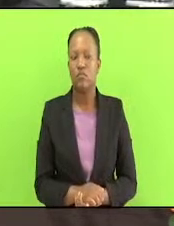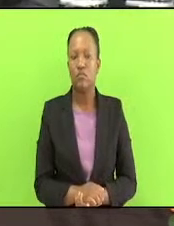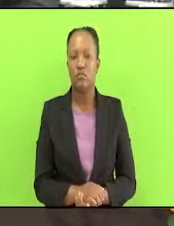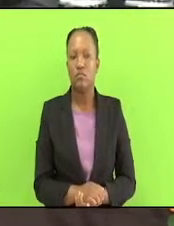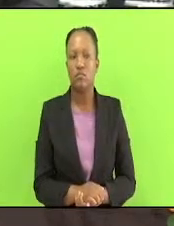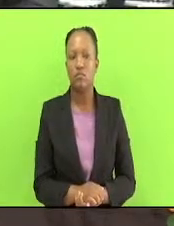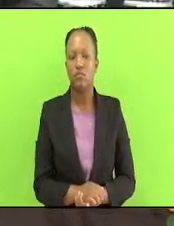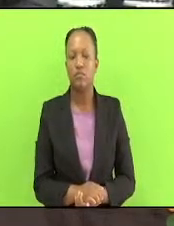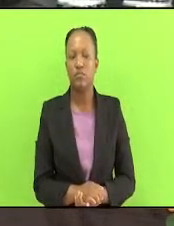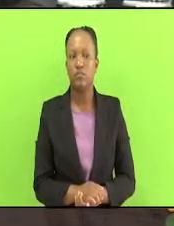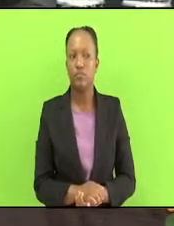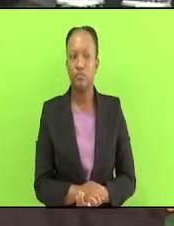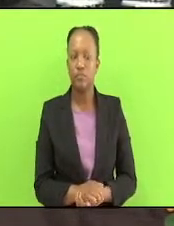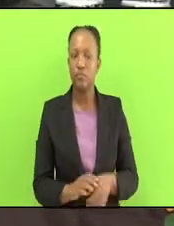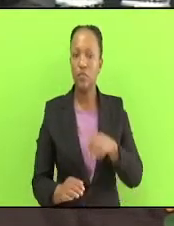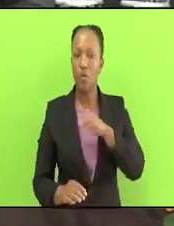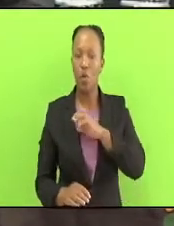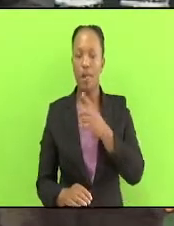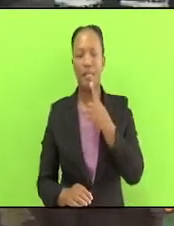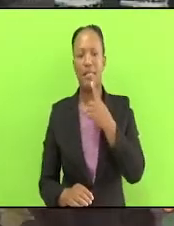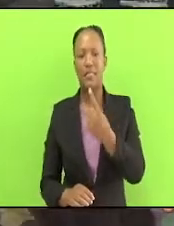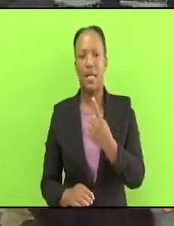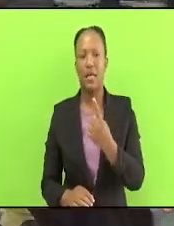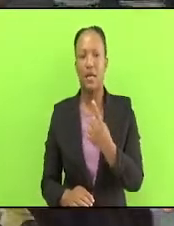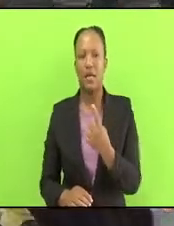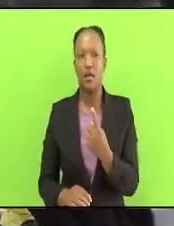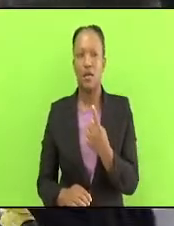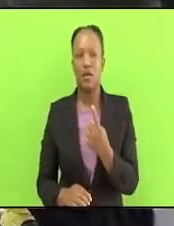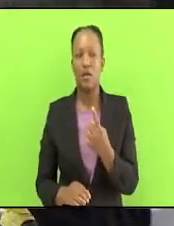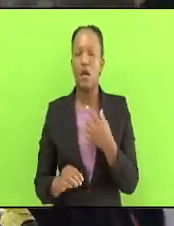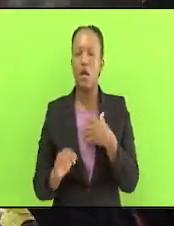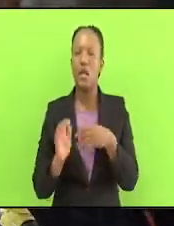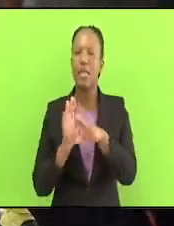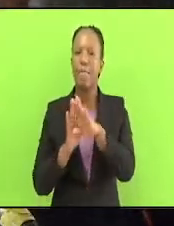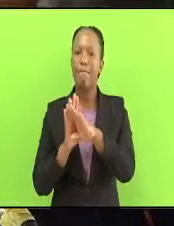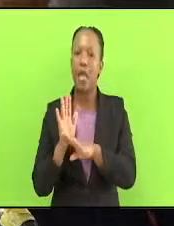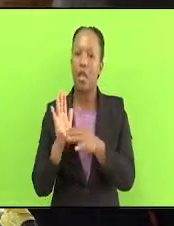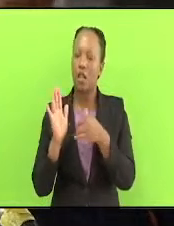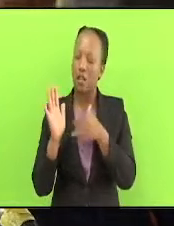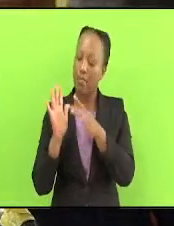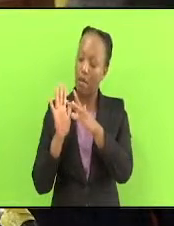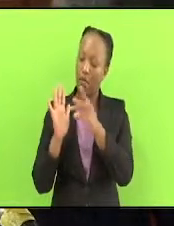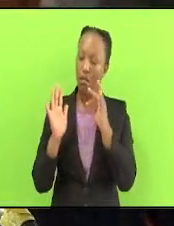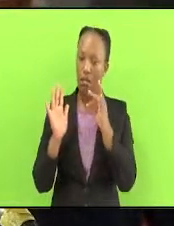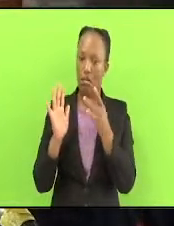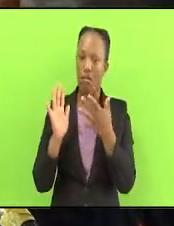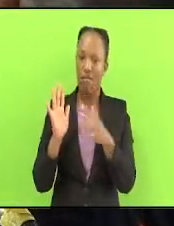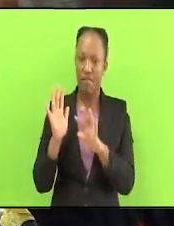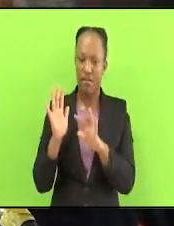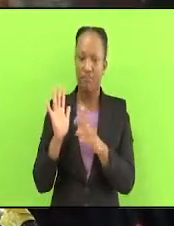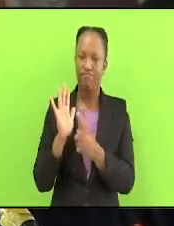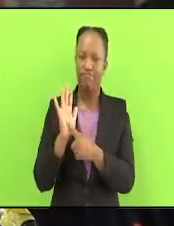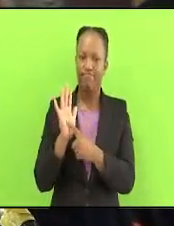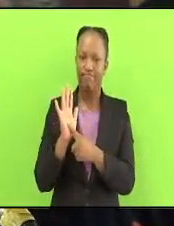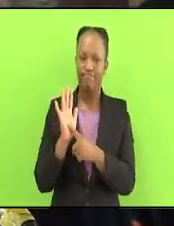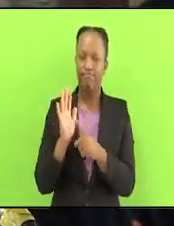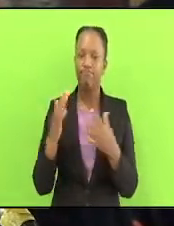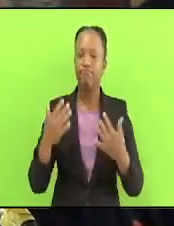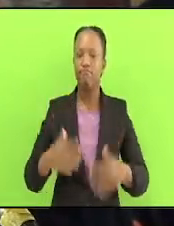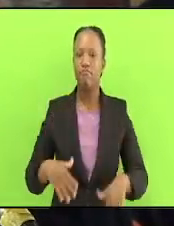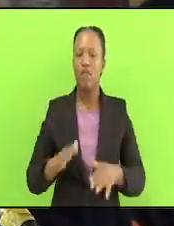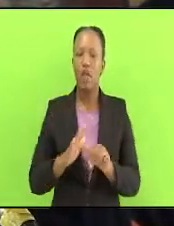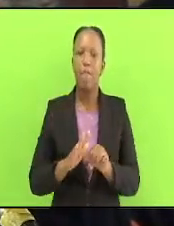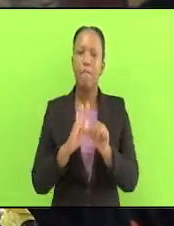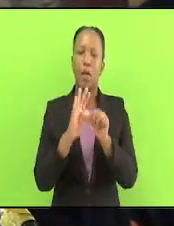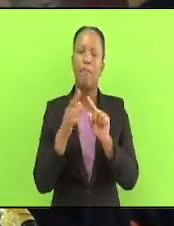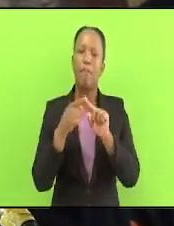tlhoko. The reason I'm mentioning this is, and I pick it up in this bill, I think there are many very important points in the bill, but